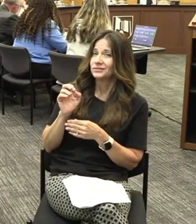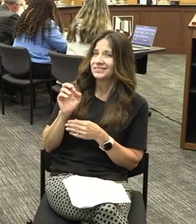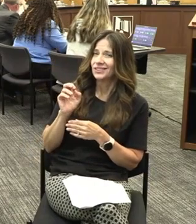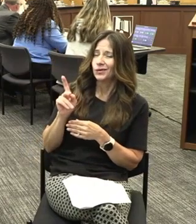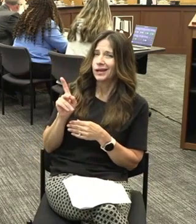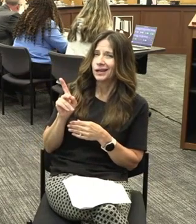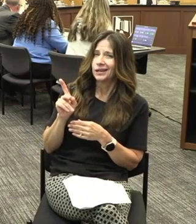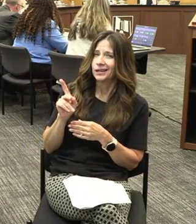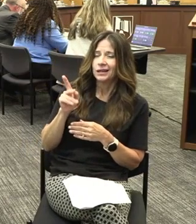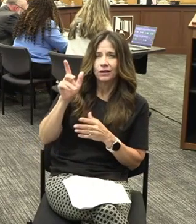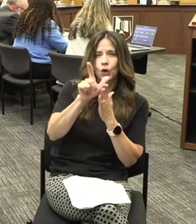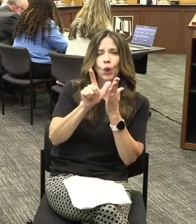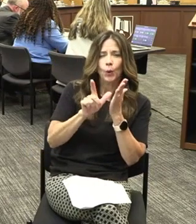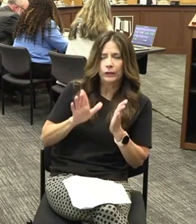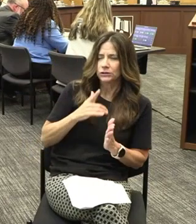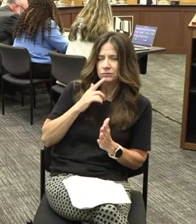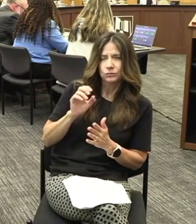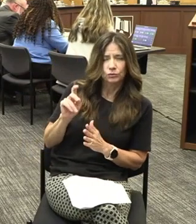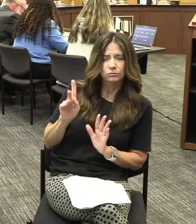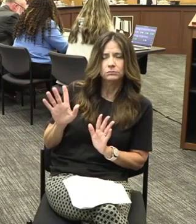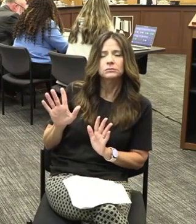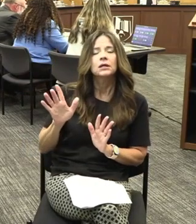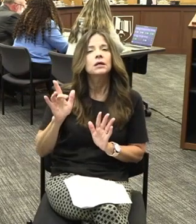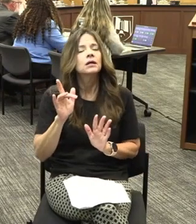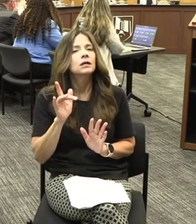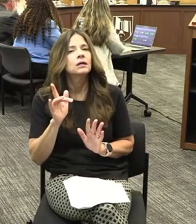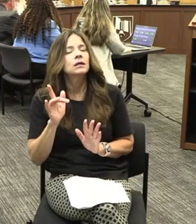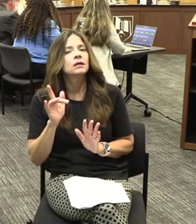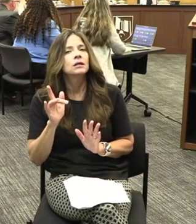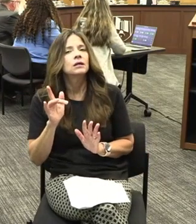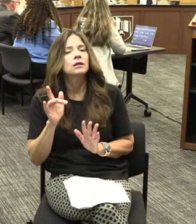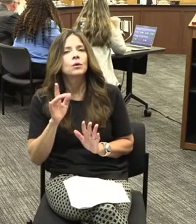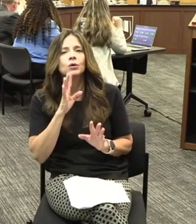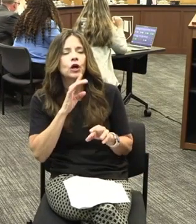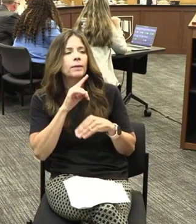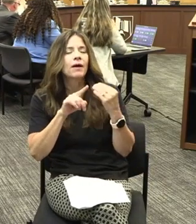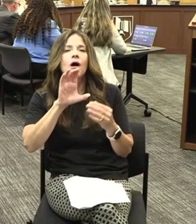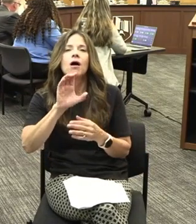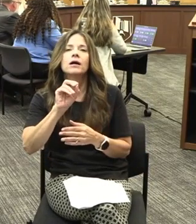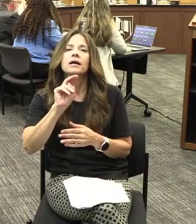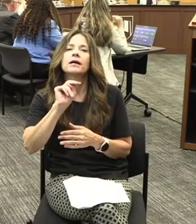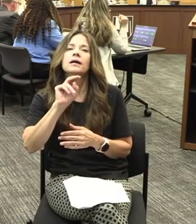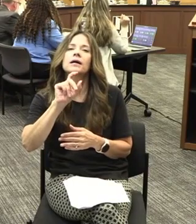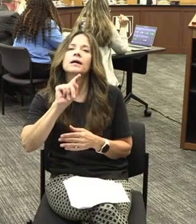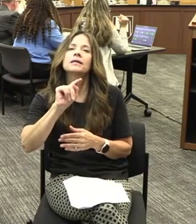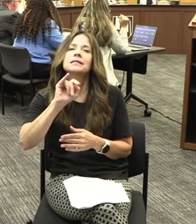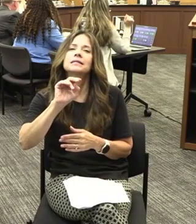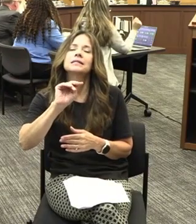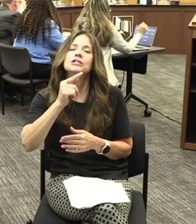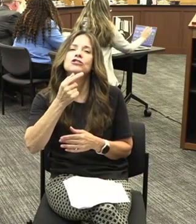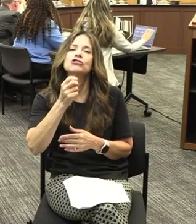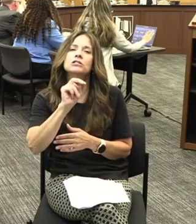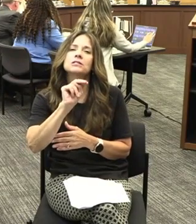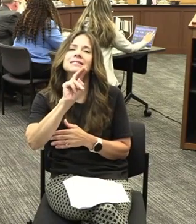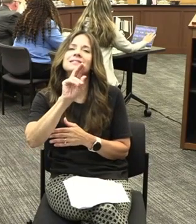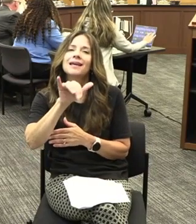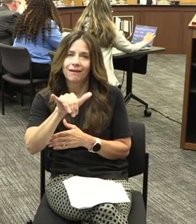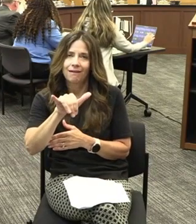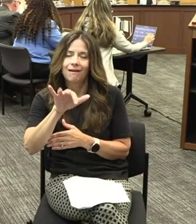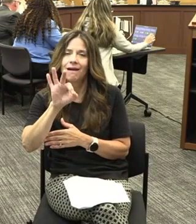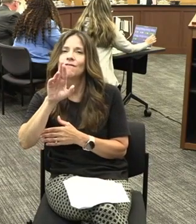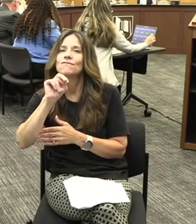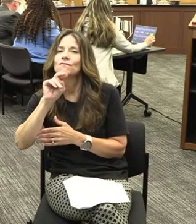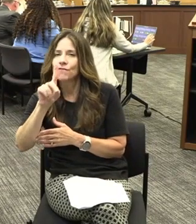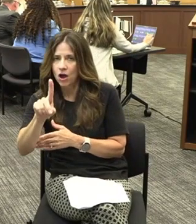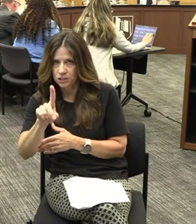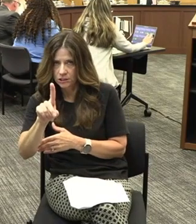The motion, okay, go ahead. We're talking about the It's to approve the contingency budget, fund. so I'm asking questions. But we're talking about the contingency fund, right? It's a motion to approve the budget as